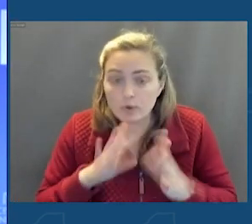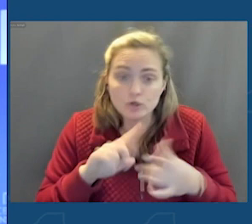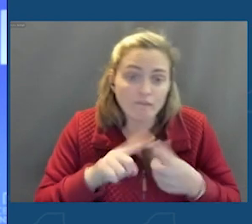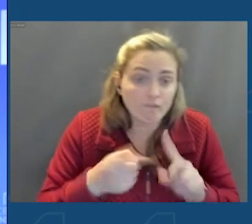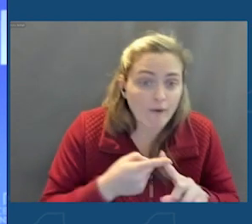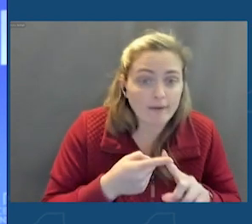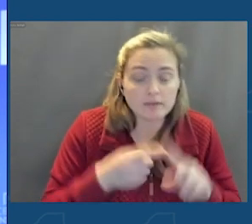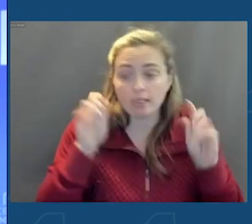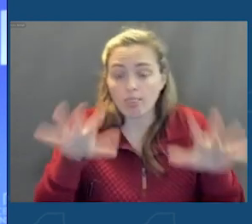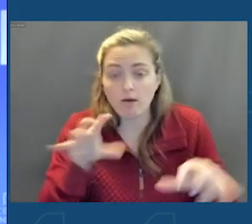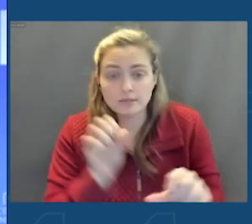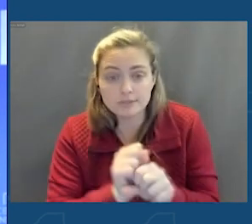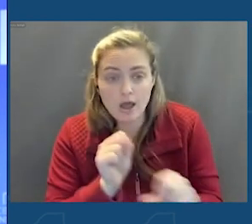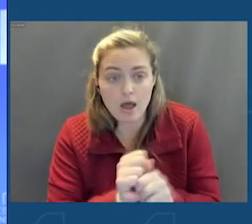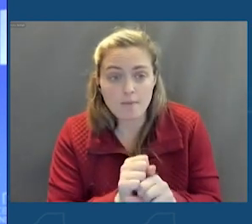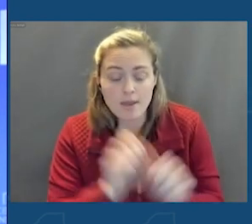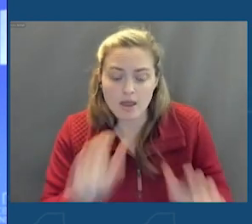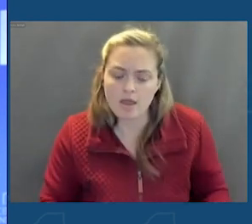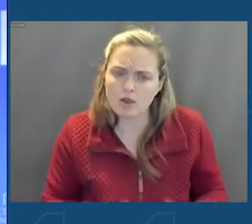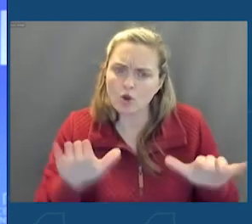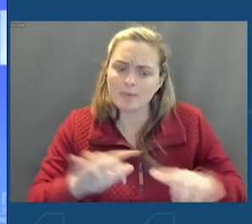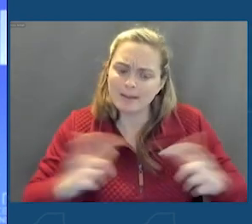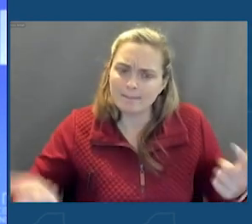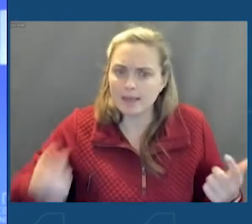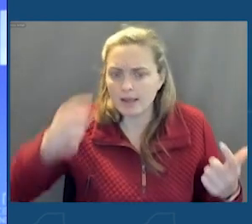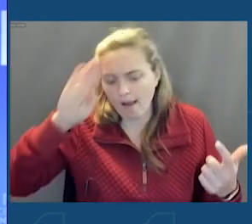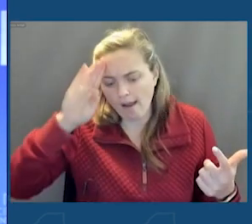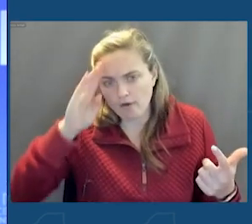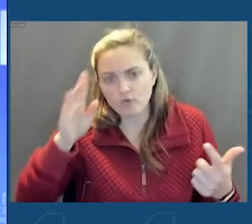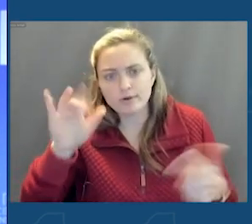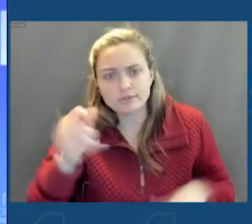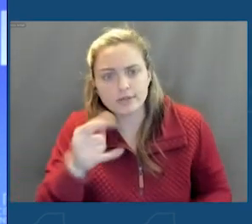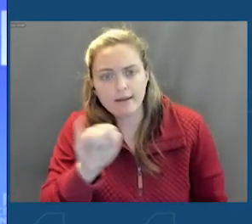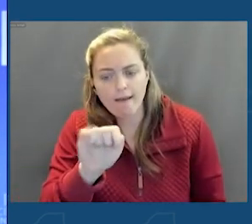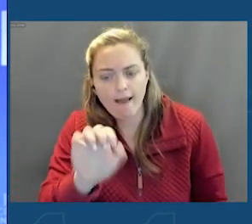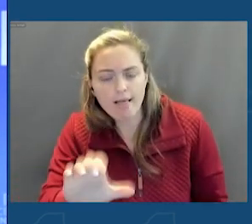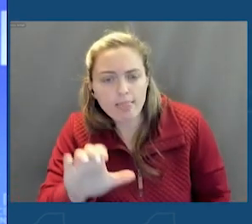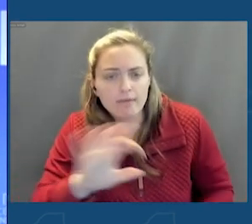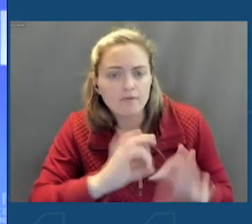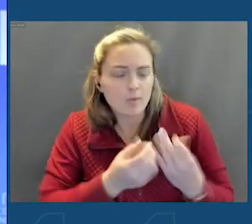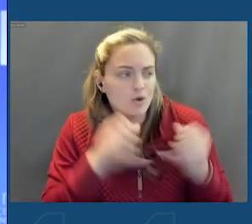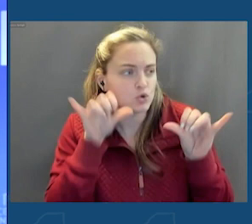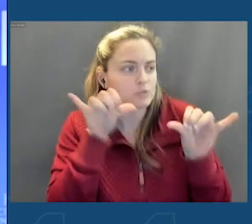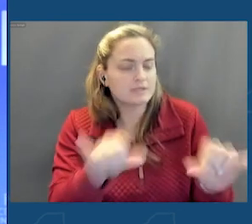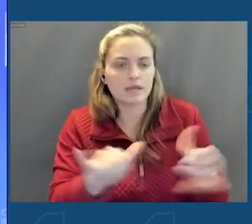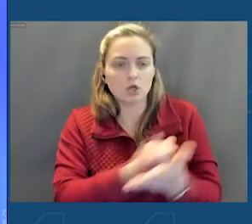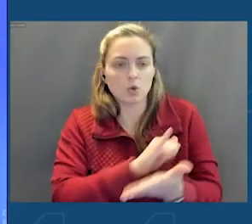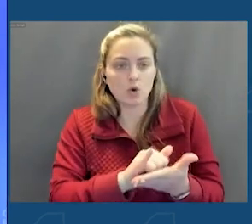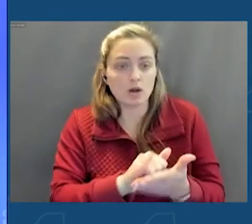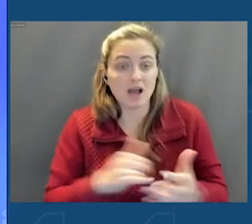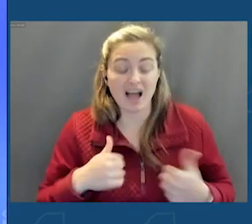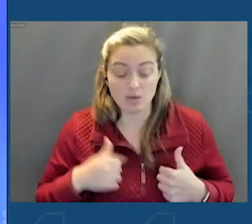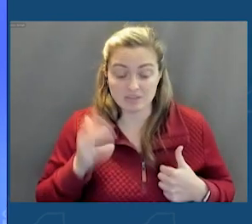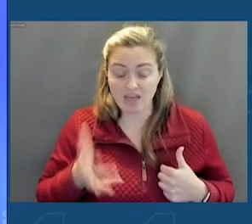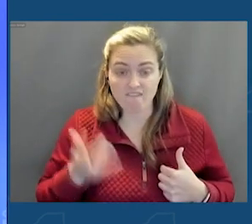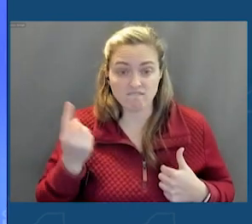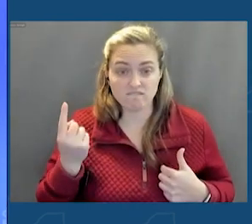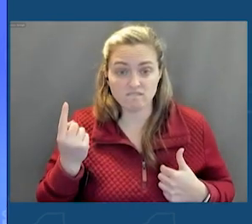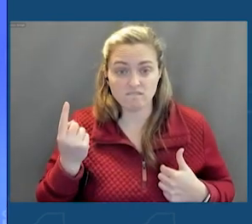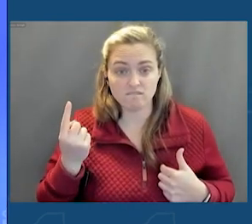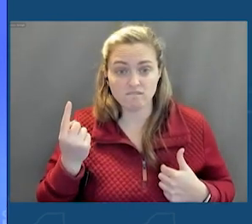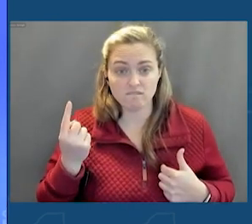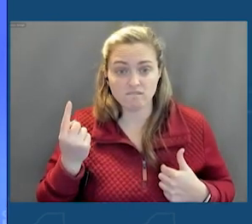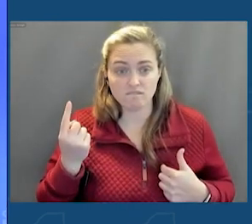lost their jobs. And I grew up from a big Irish Catholic family. Everybody wanted to stay in New York. I was the only one left because I was in